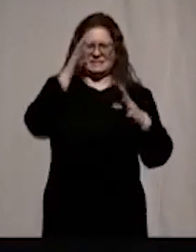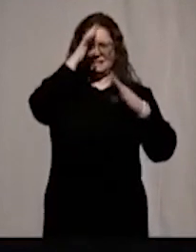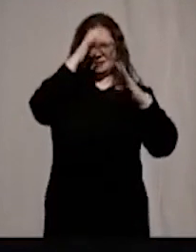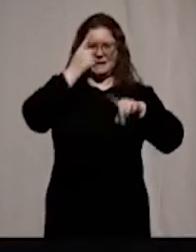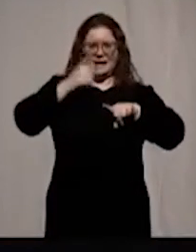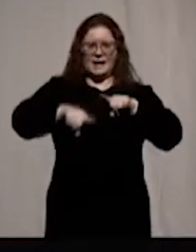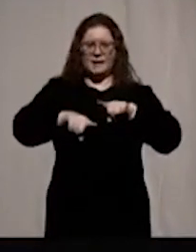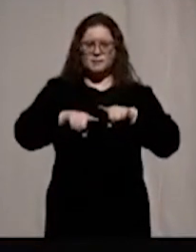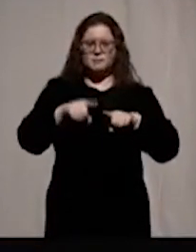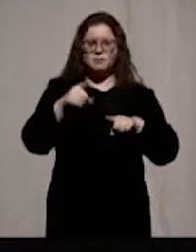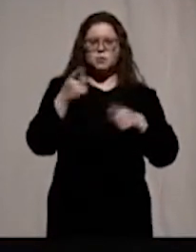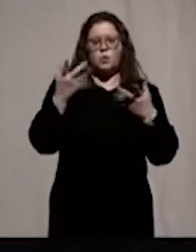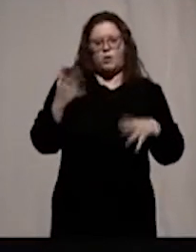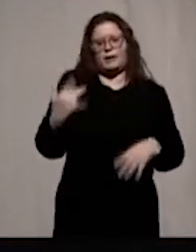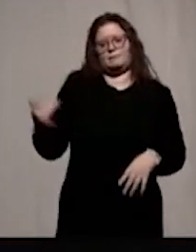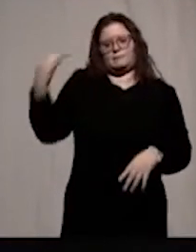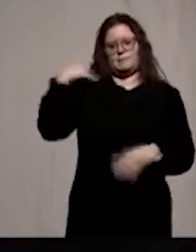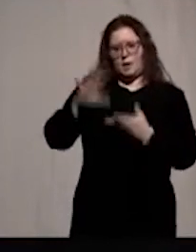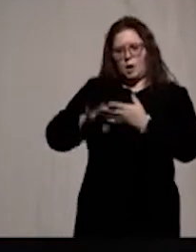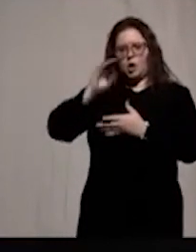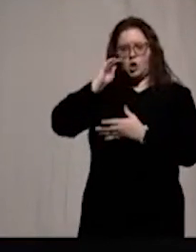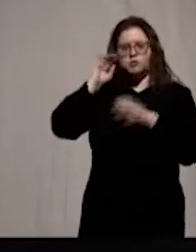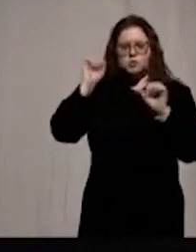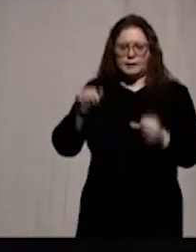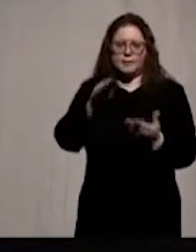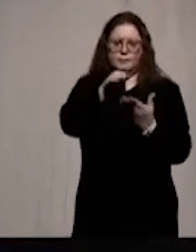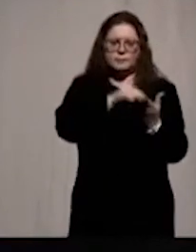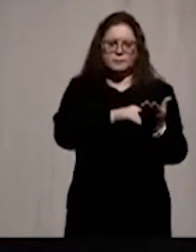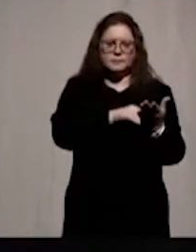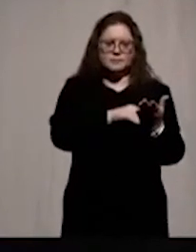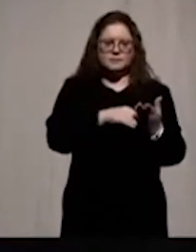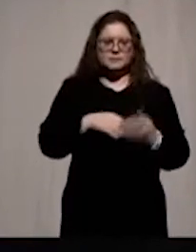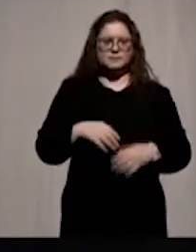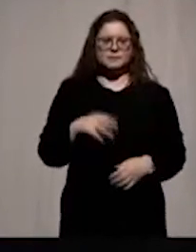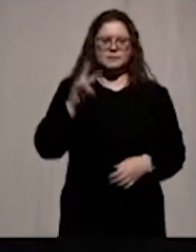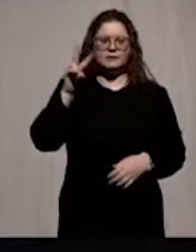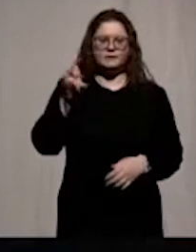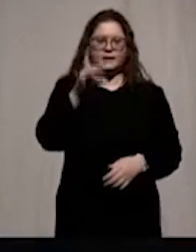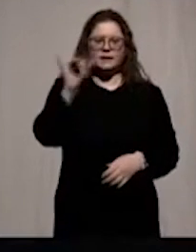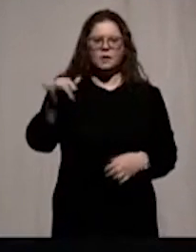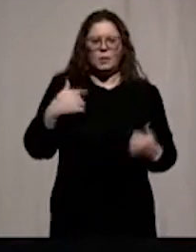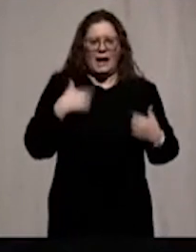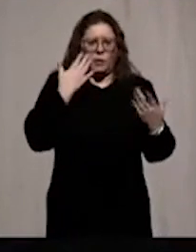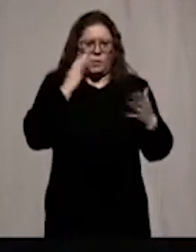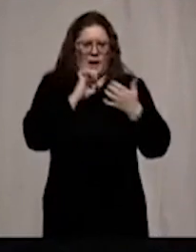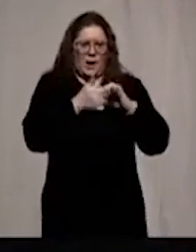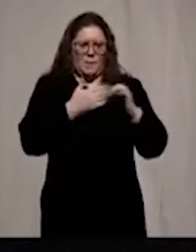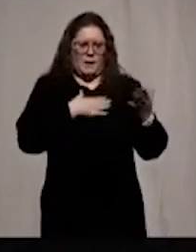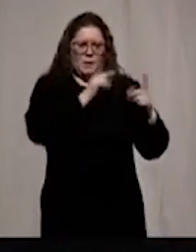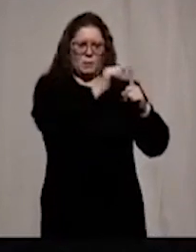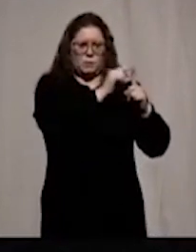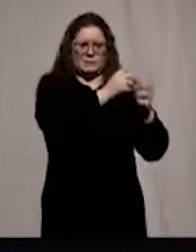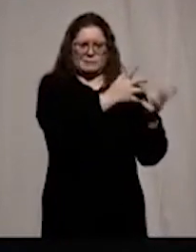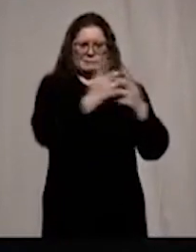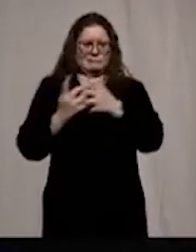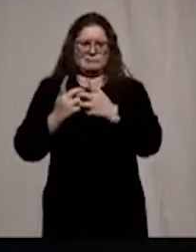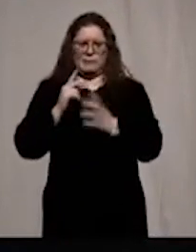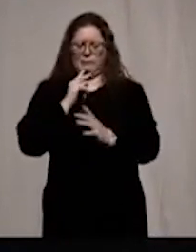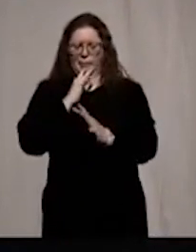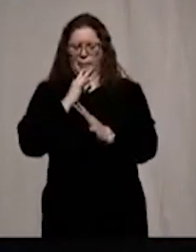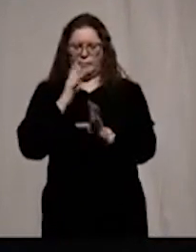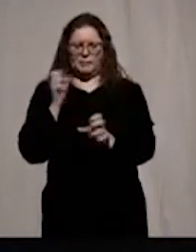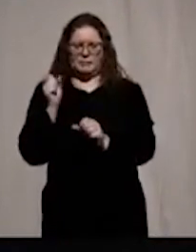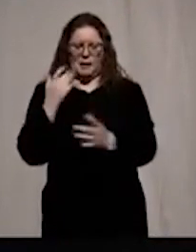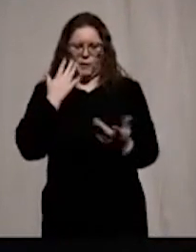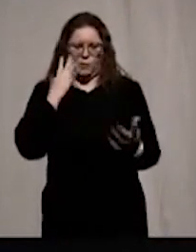Okay. But if you have one in It's better mind, because I don't know how to do the words that I used. no, that's okay. I mean, if you guys want